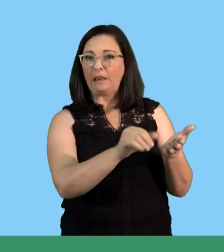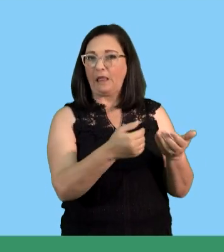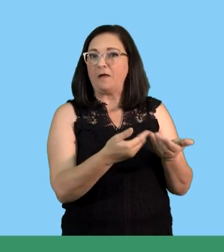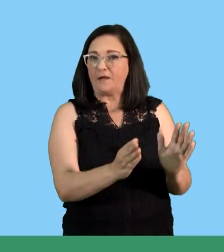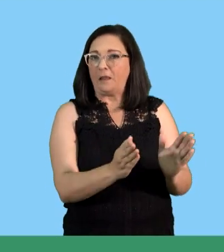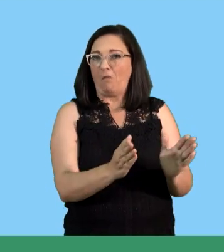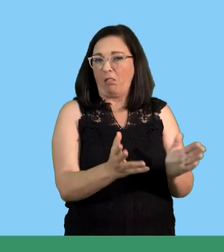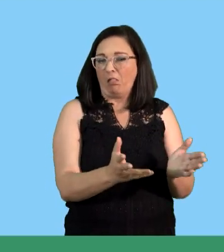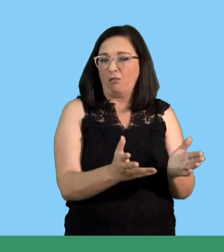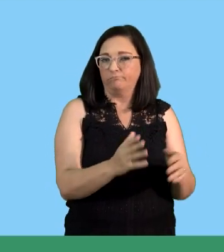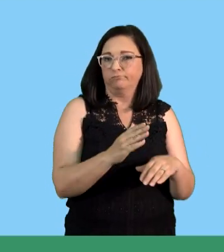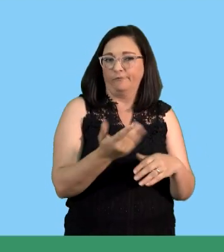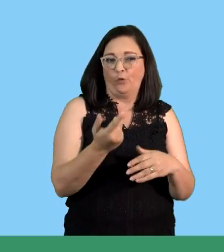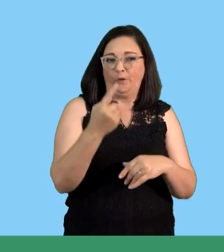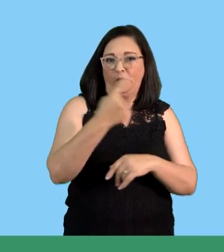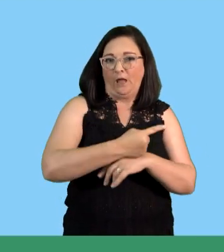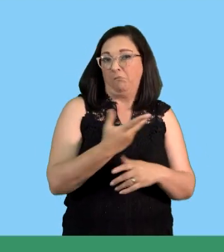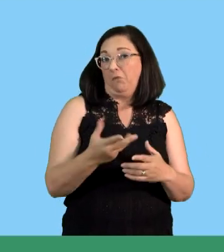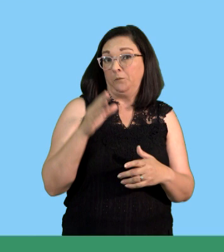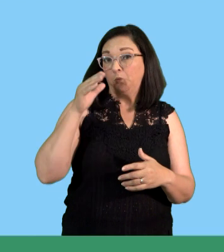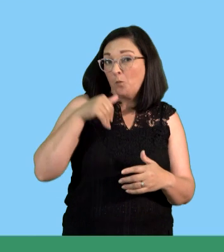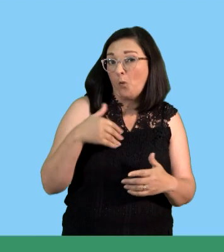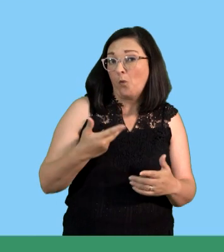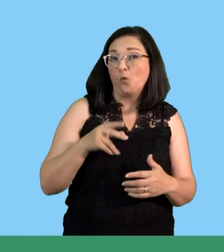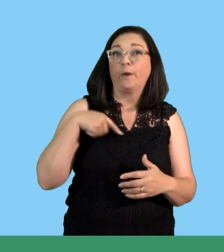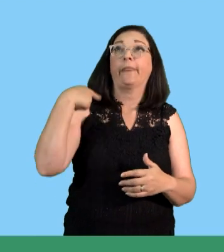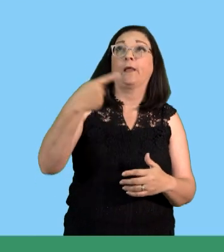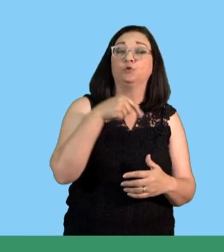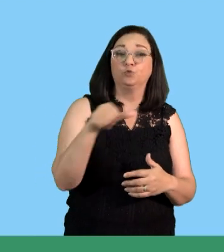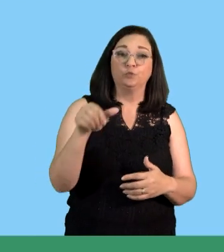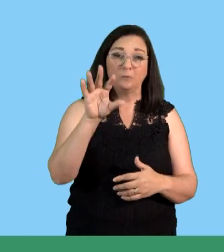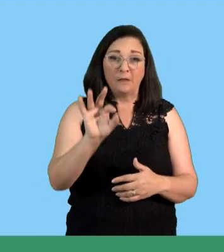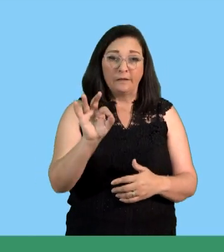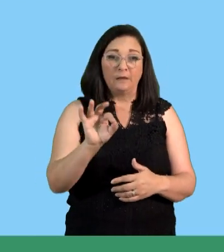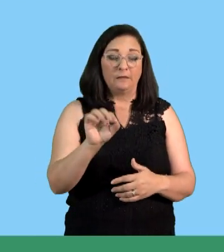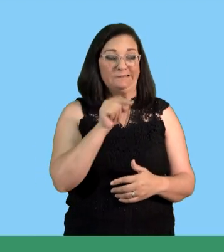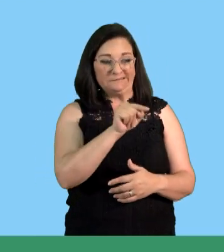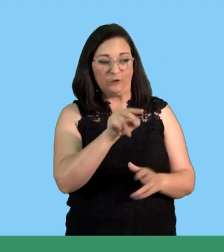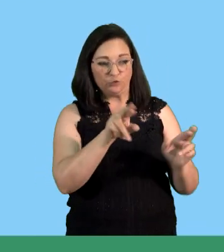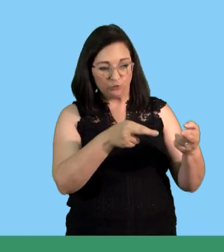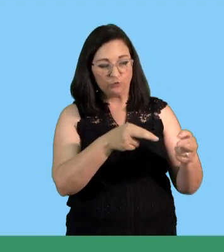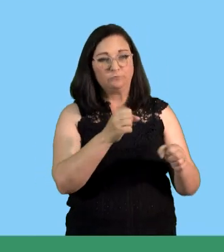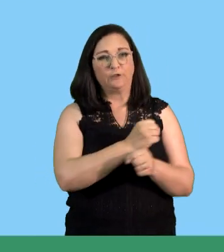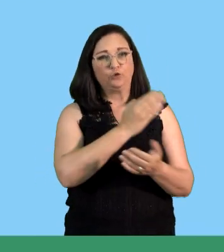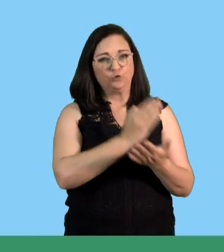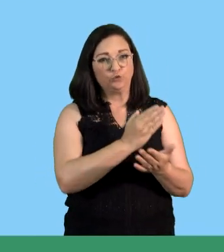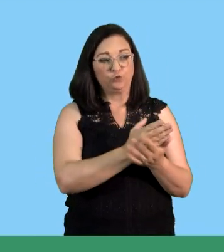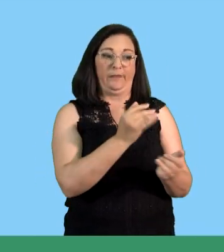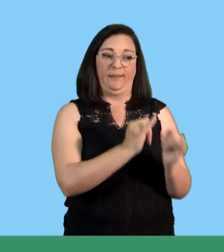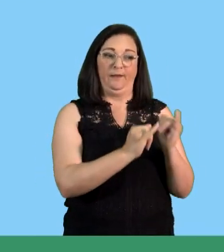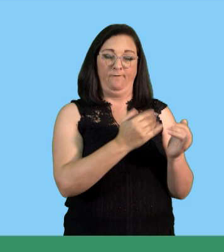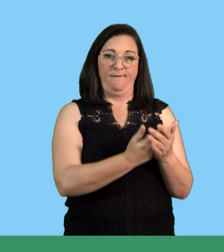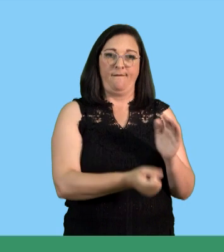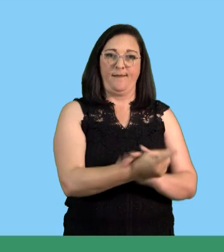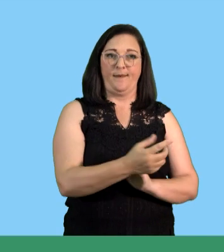book and make sure that it's available on the day, maybe tomorrow or next week, Monday or whatever. I need to book and